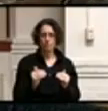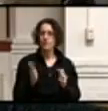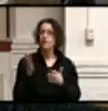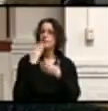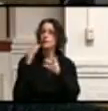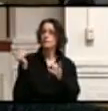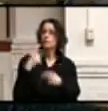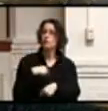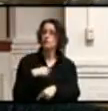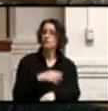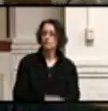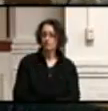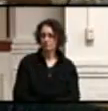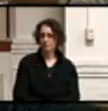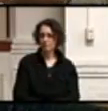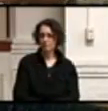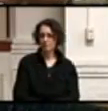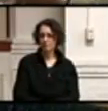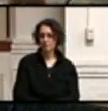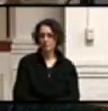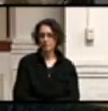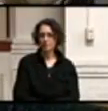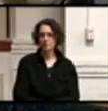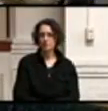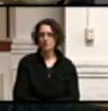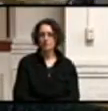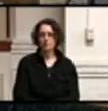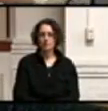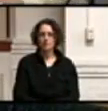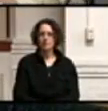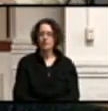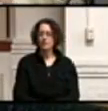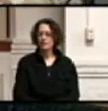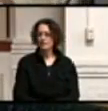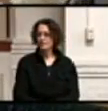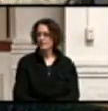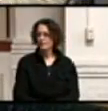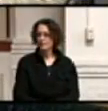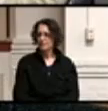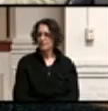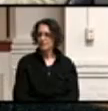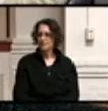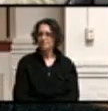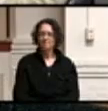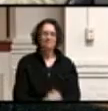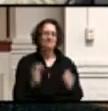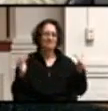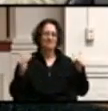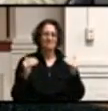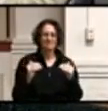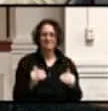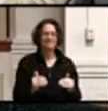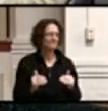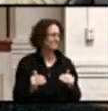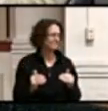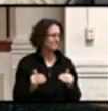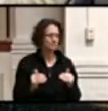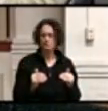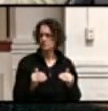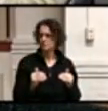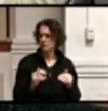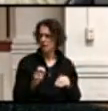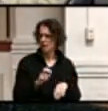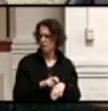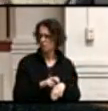coming. Thanks a lot. Have a good evening. The next matter on the agenda is hiring pause. Do you